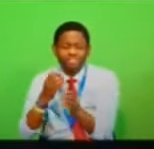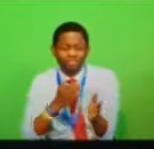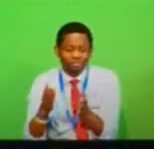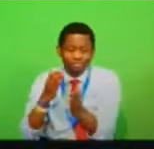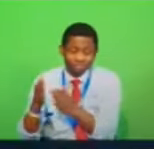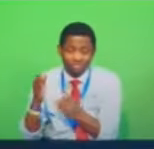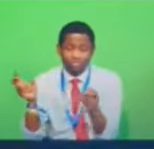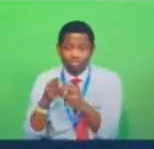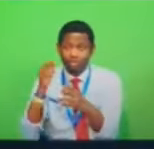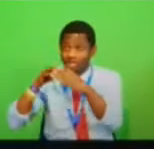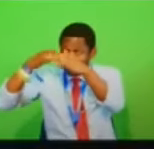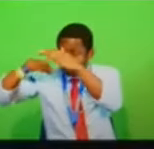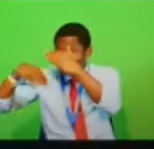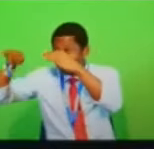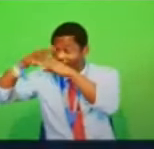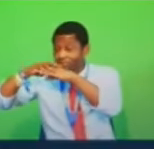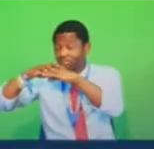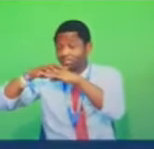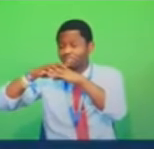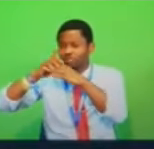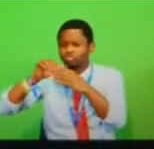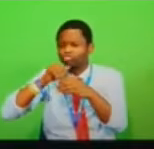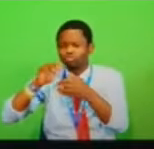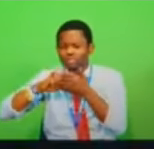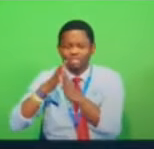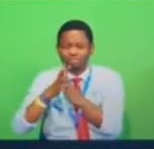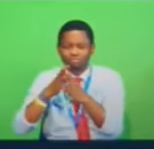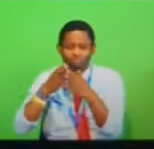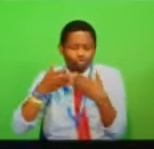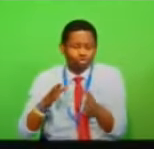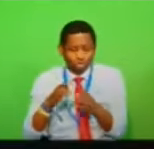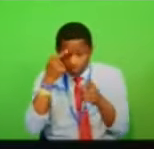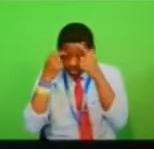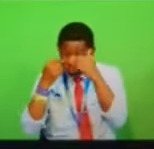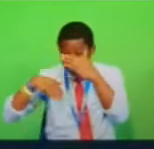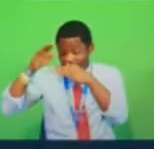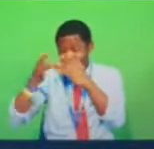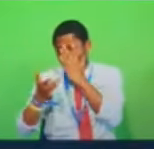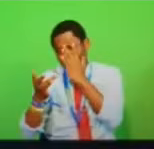get lost. The technology in heaven will be phenomenal. Hallelujah.